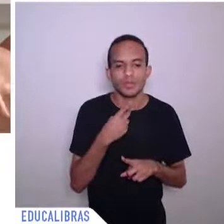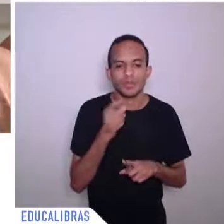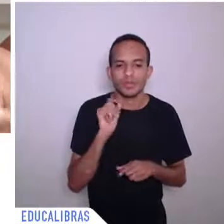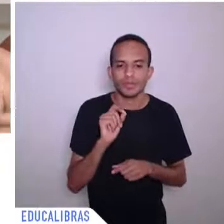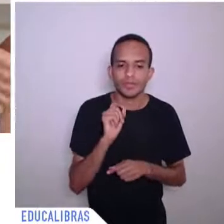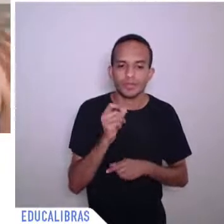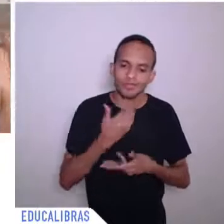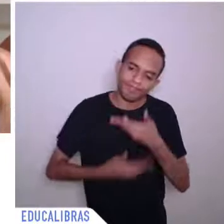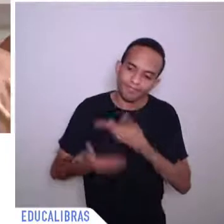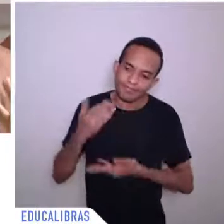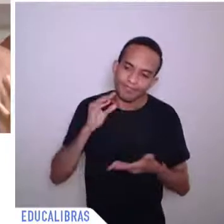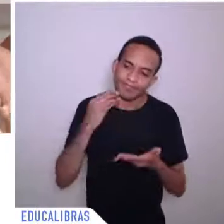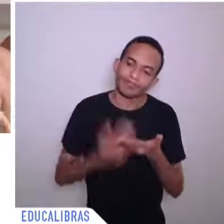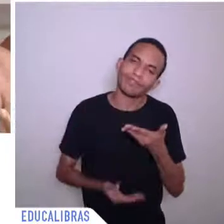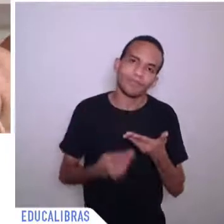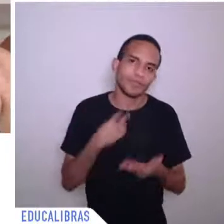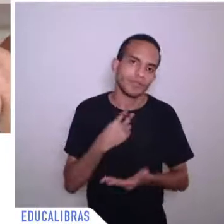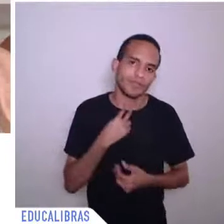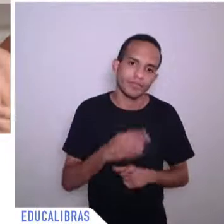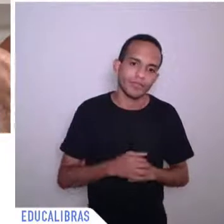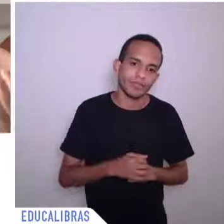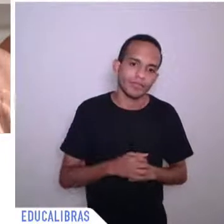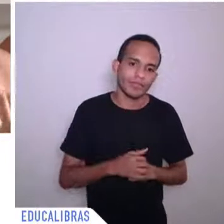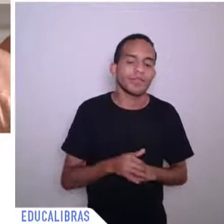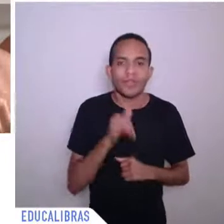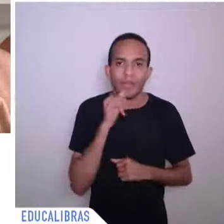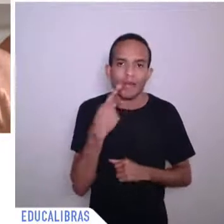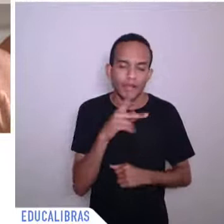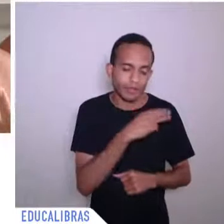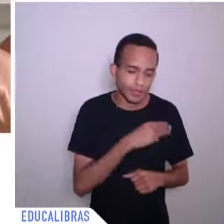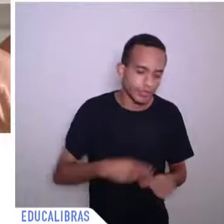and we cannot think of this as a fetish.